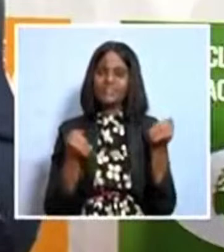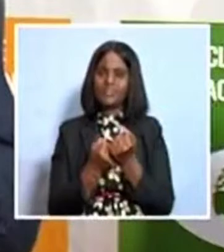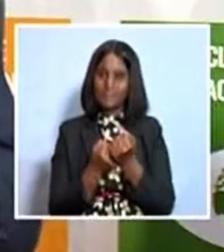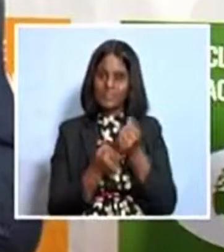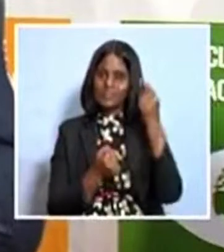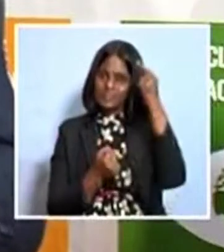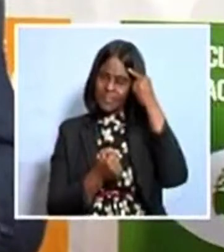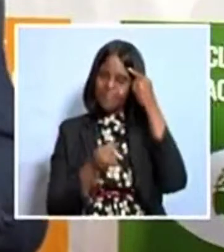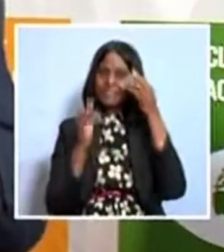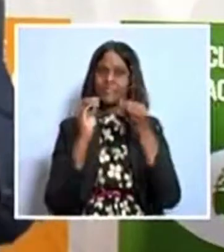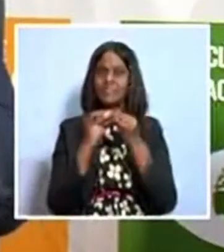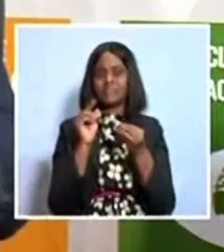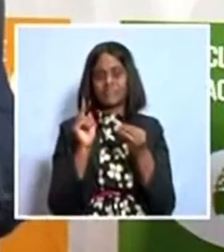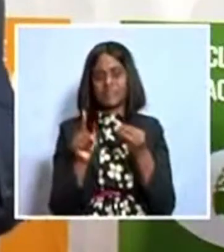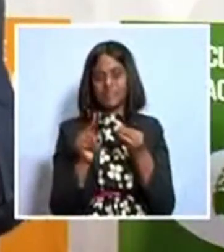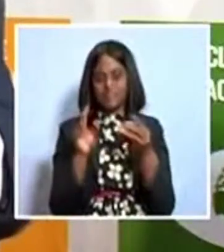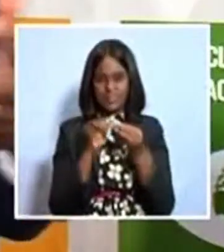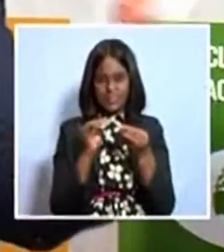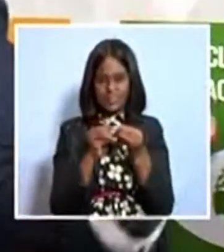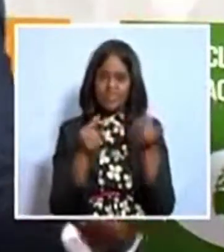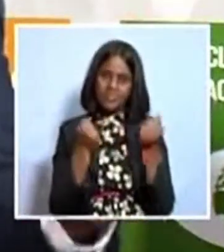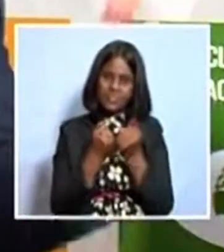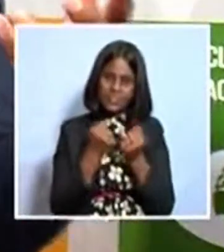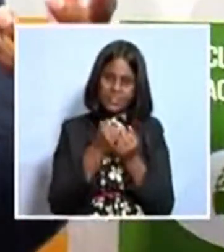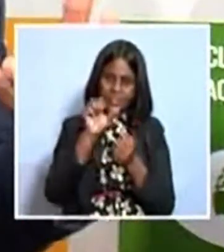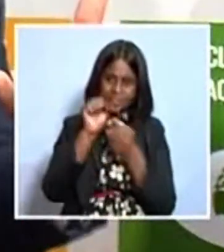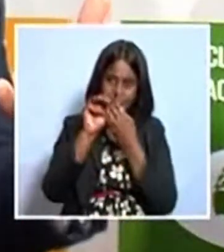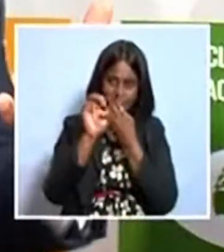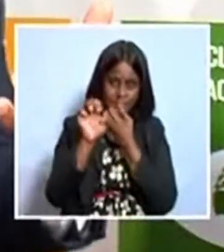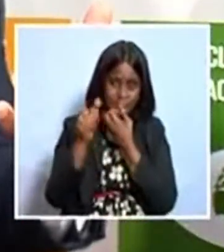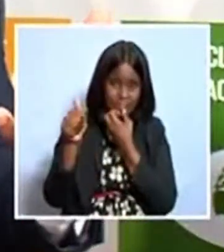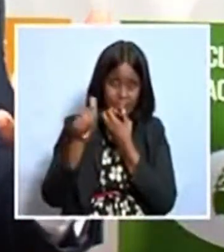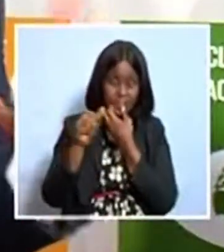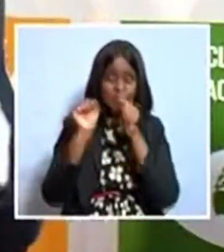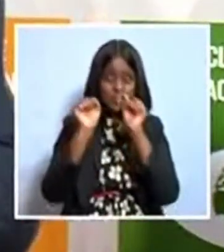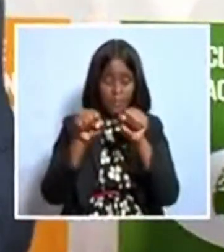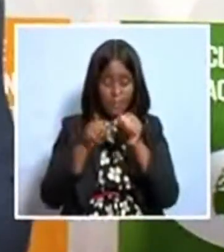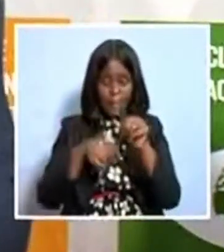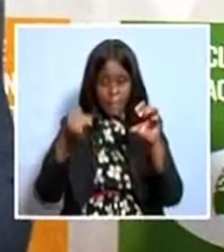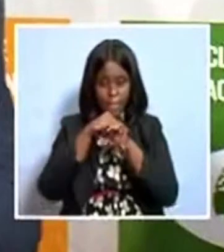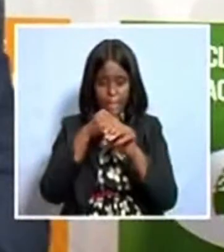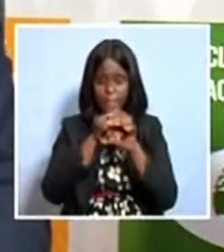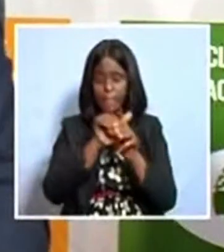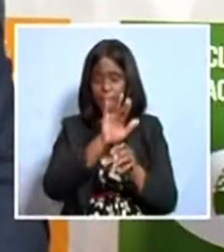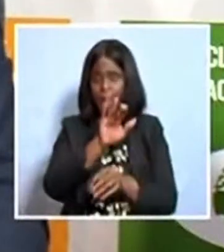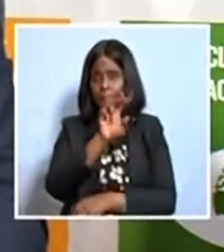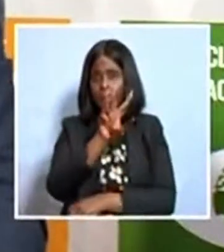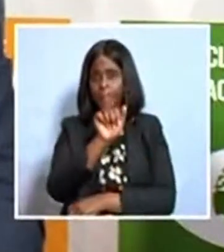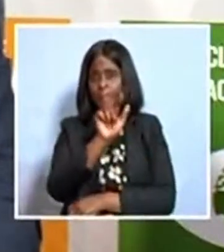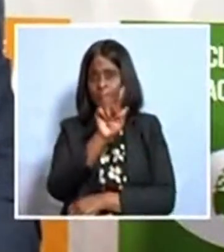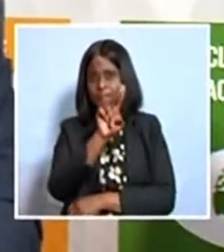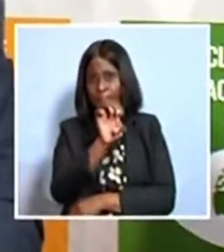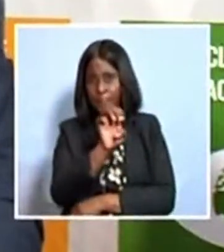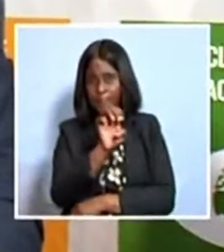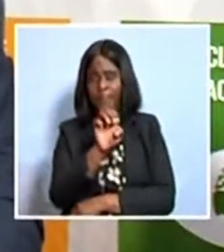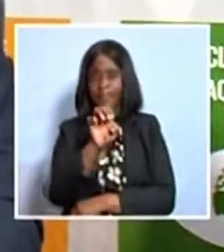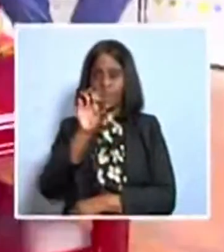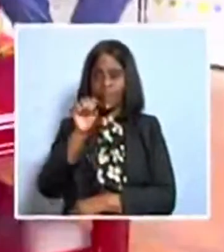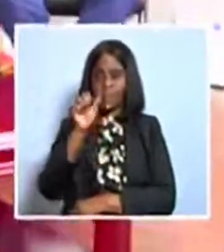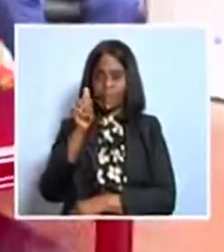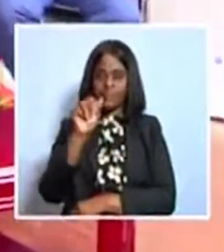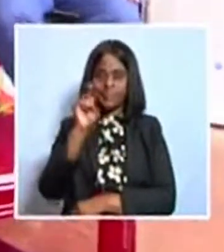government more and more support of SMEs that are out there to be able to be inclusive in the value chains. All right. Samantha, what